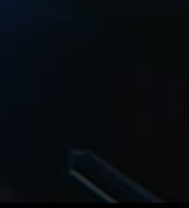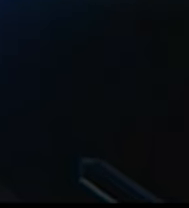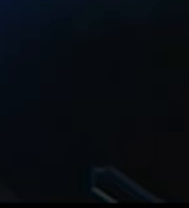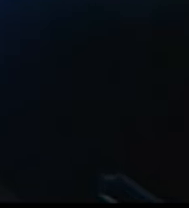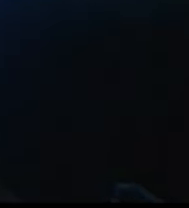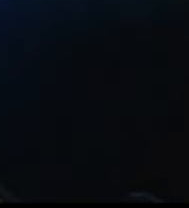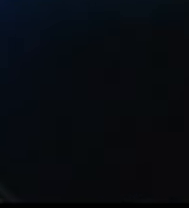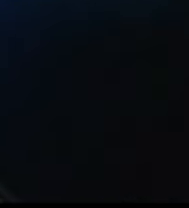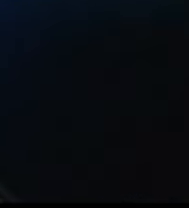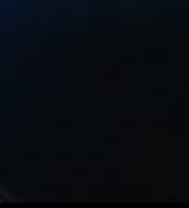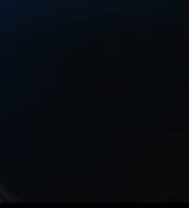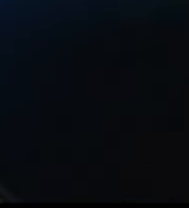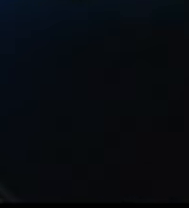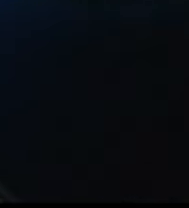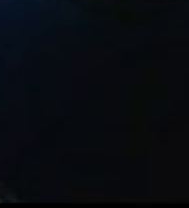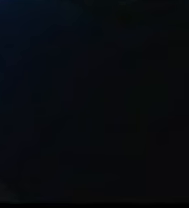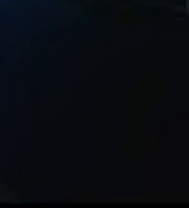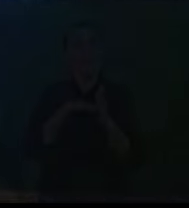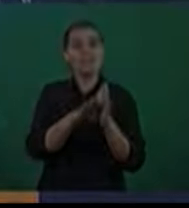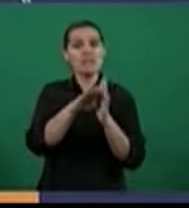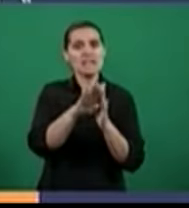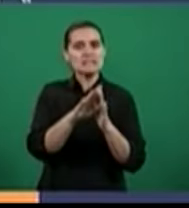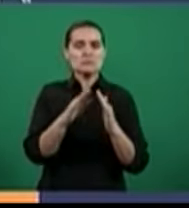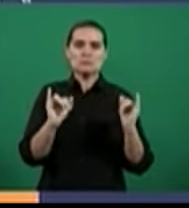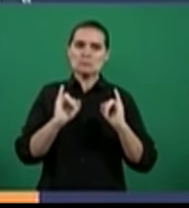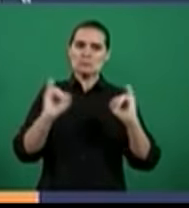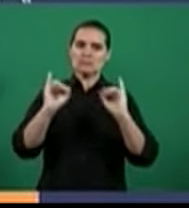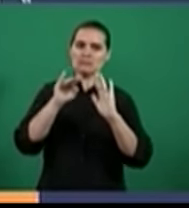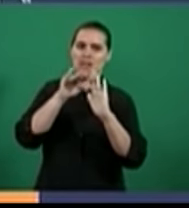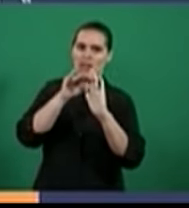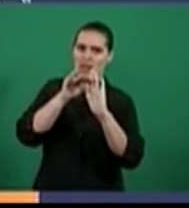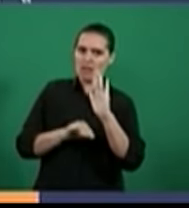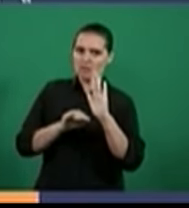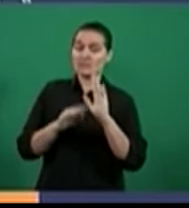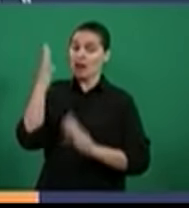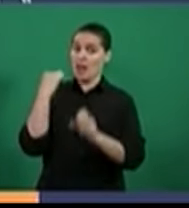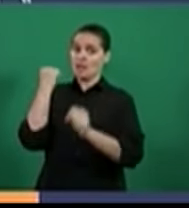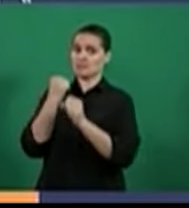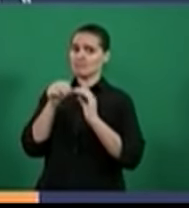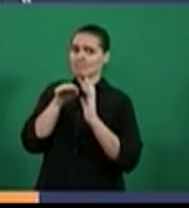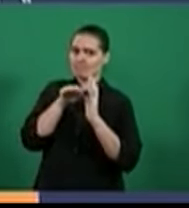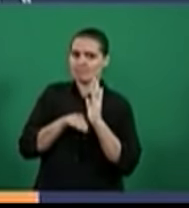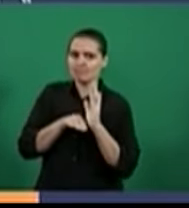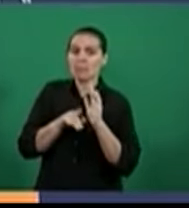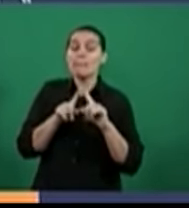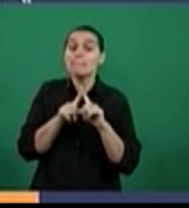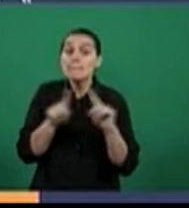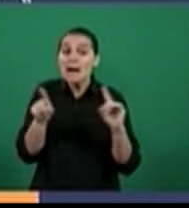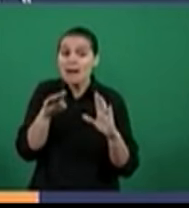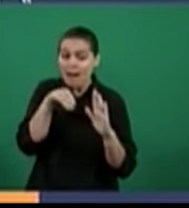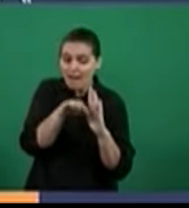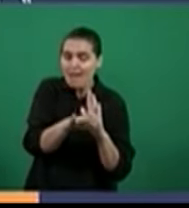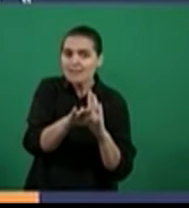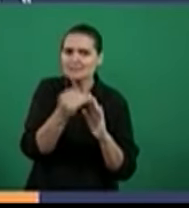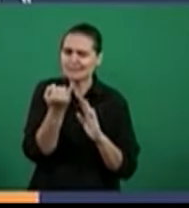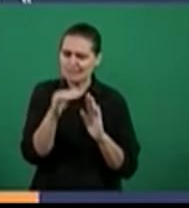you straight to what he is saying. Generally lower than they were a year ago, but underlying inflation